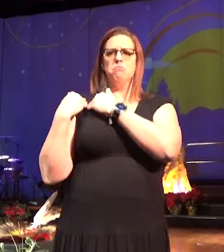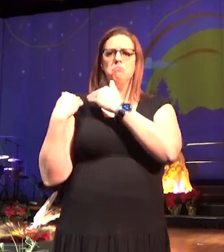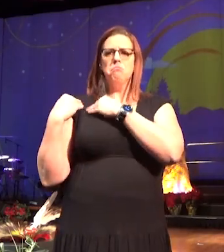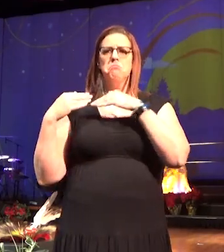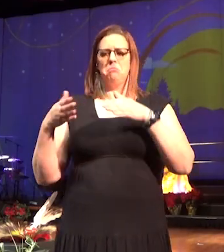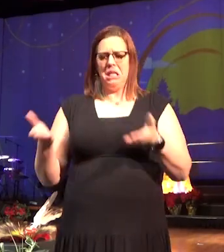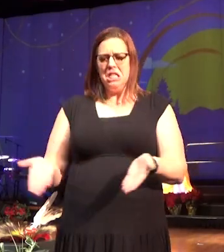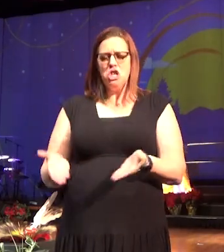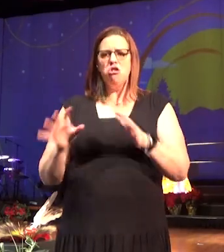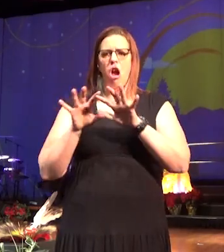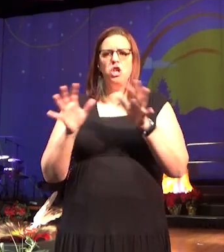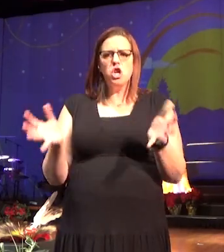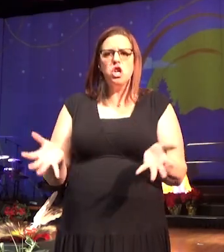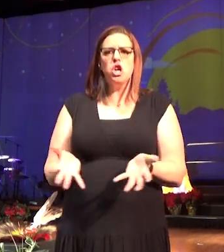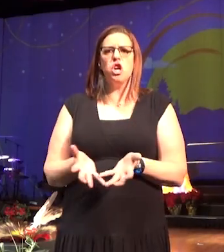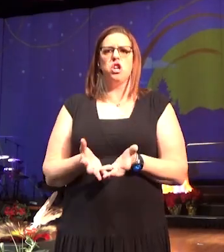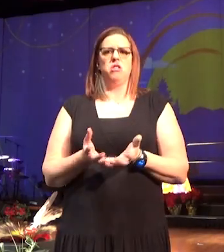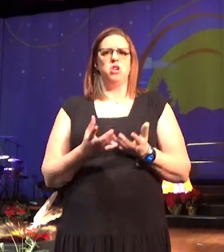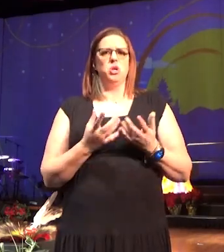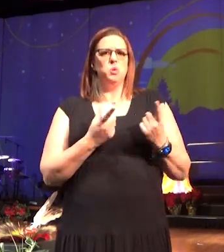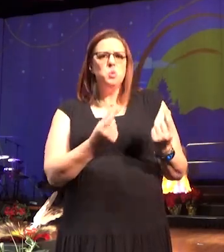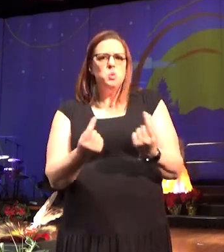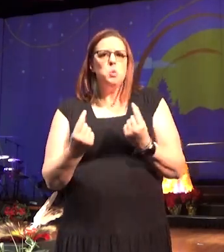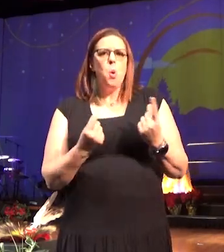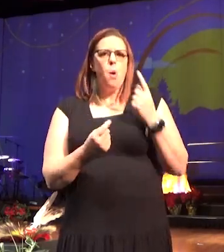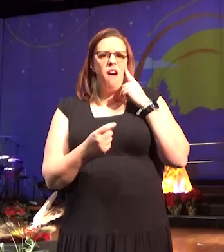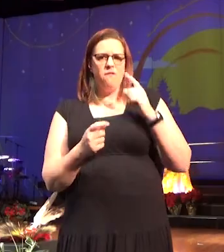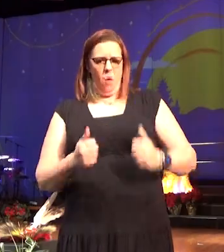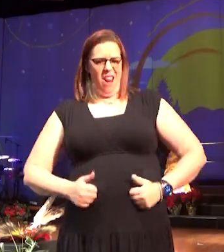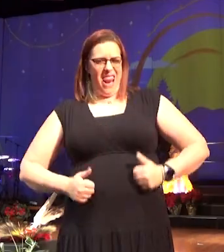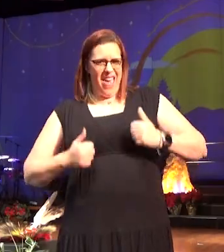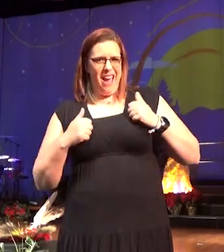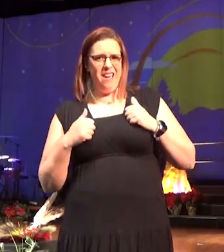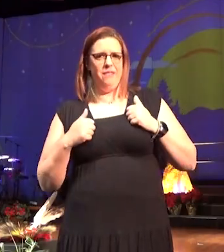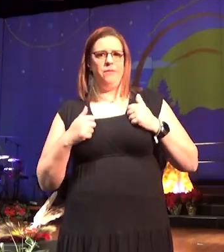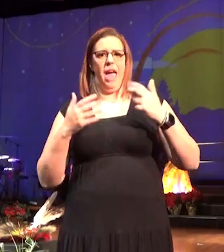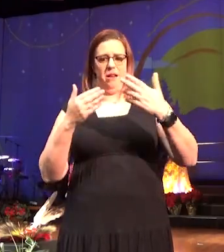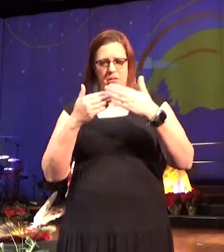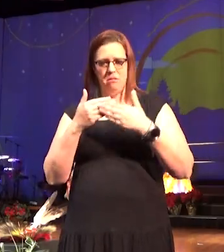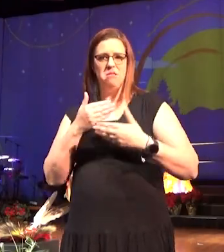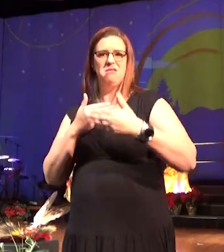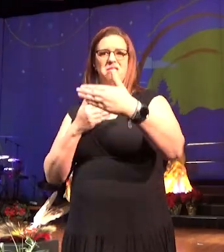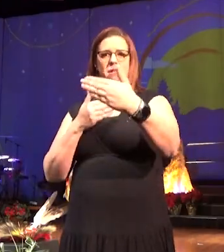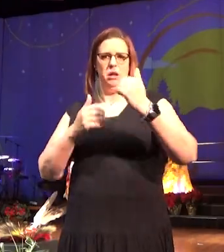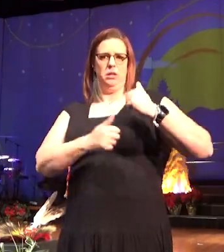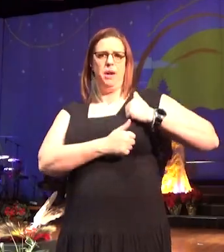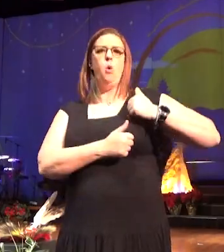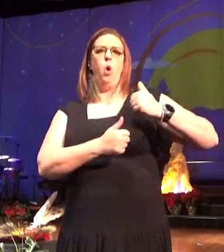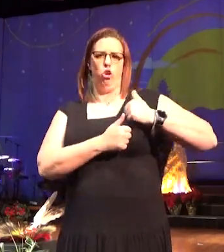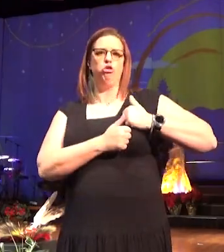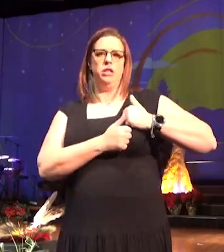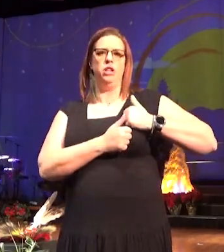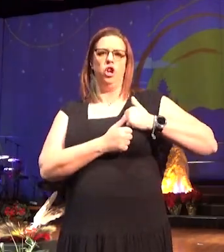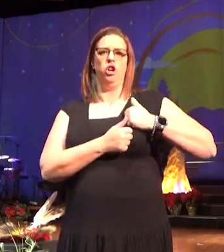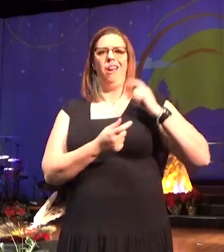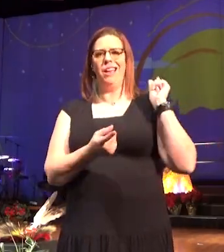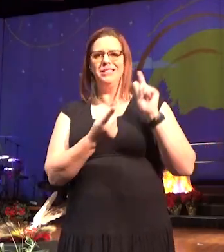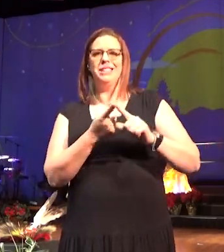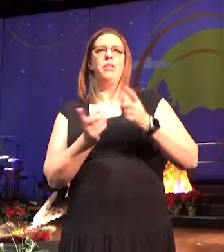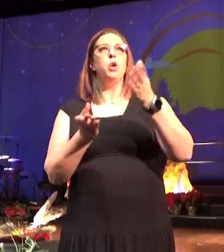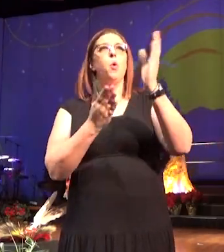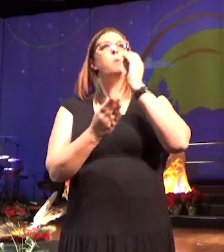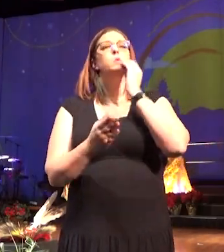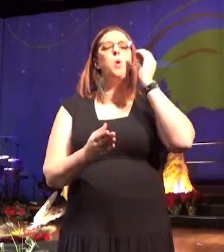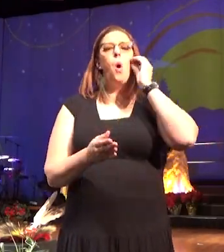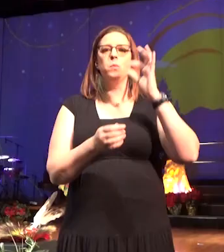to do for all life and to be a warrior from here on out for all life until he goes home to